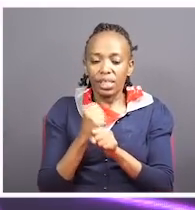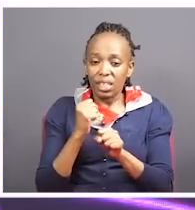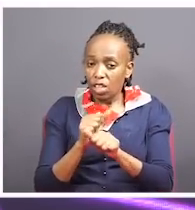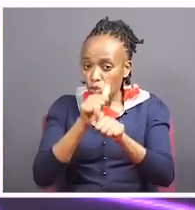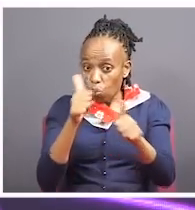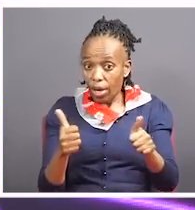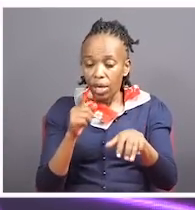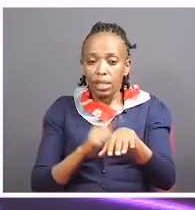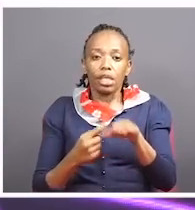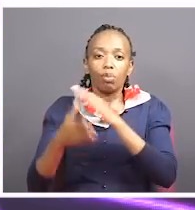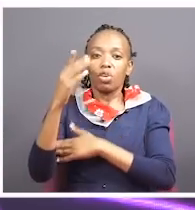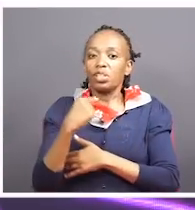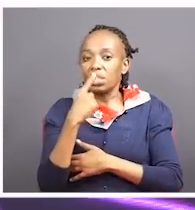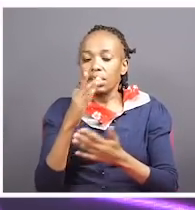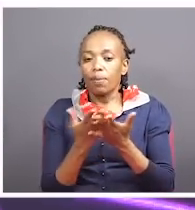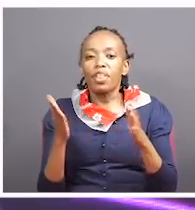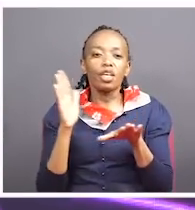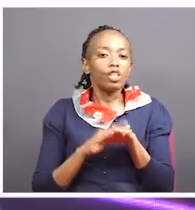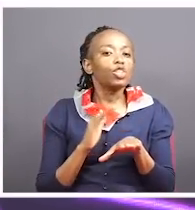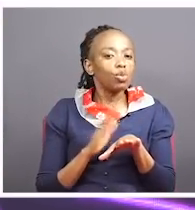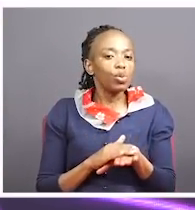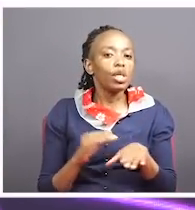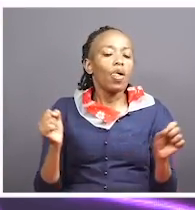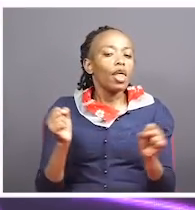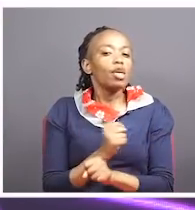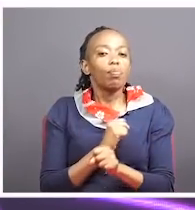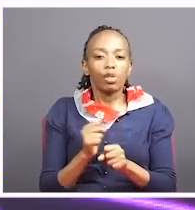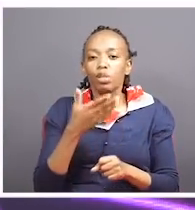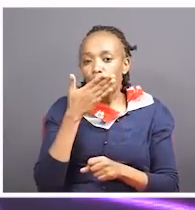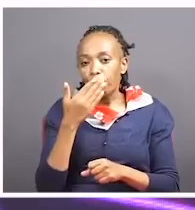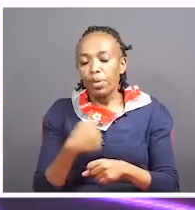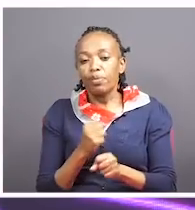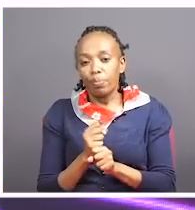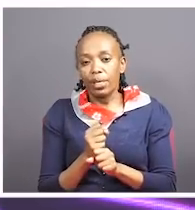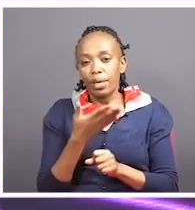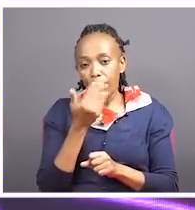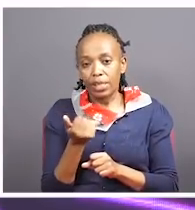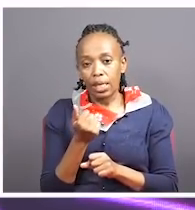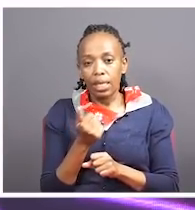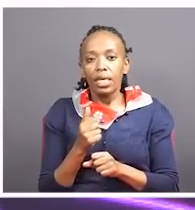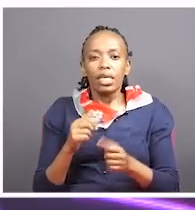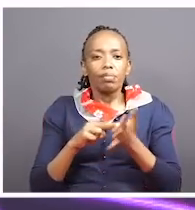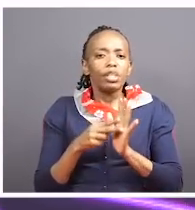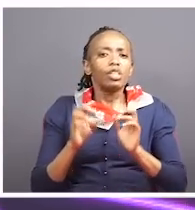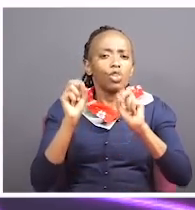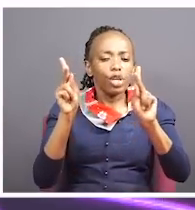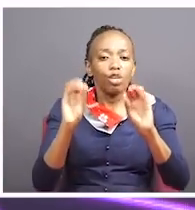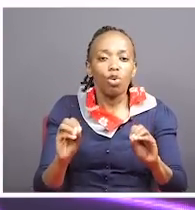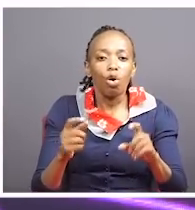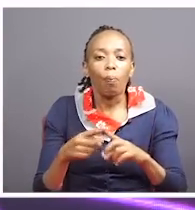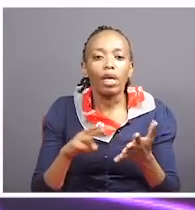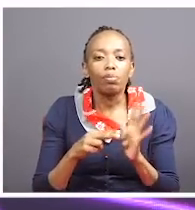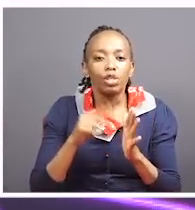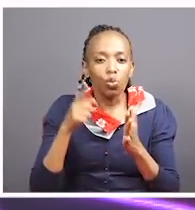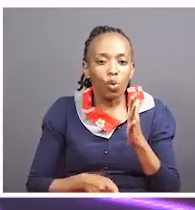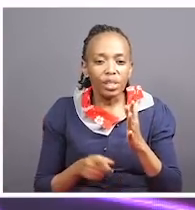well. When God says something is good, it cannot be made better. He does not mean it is okay.